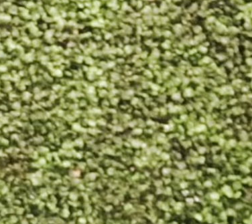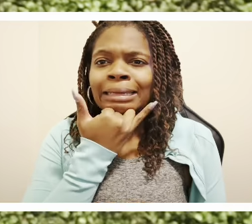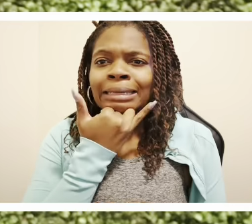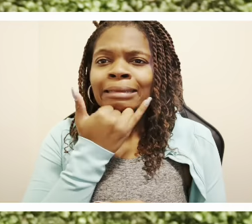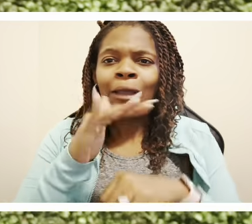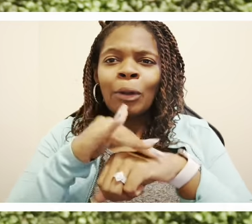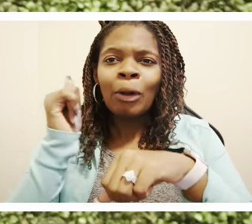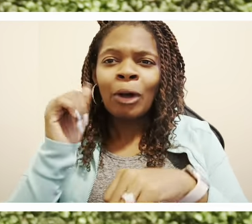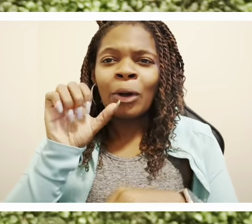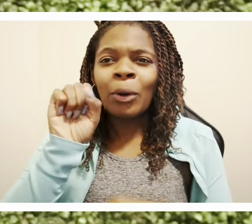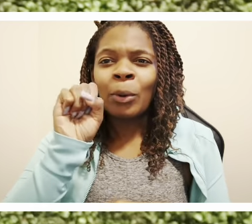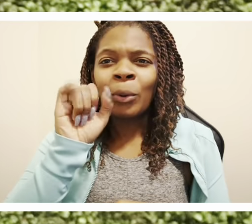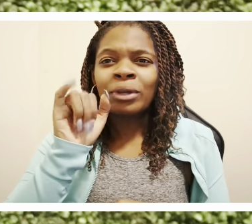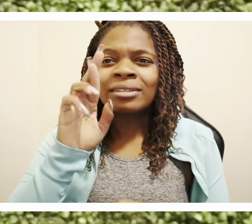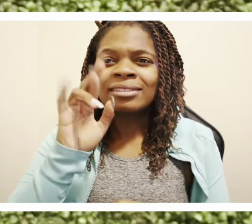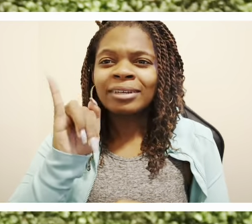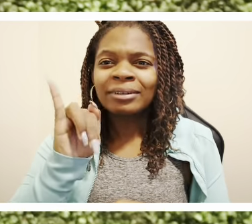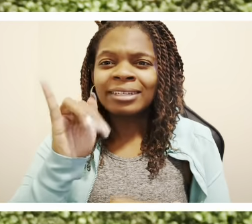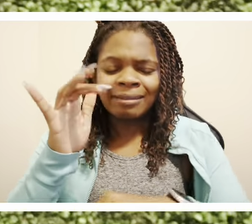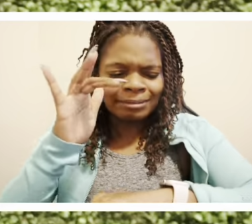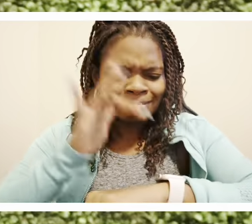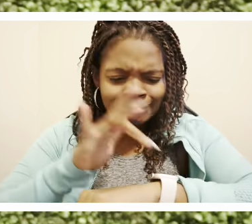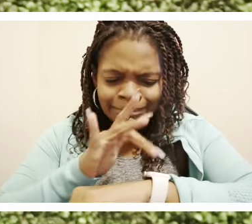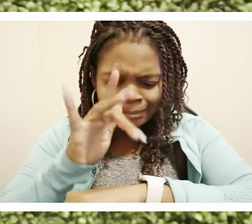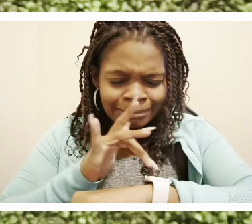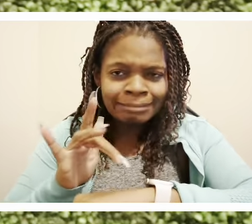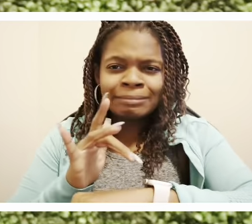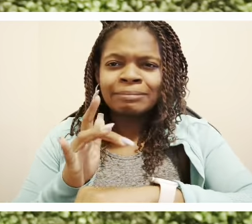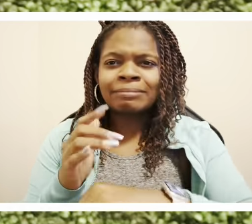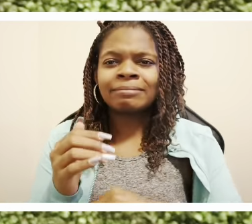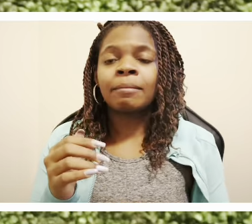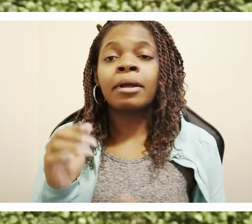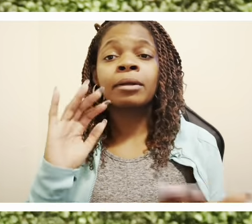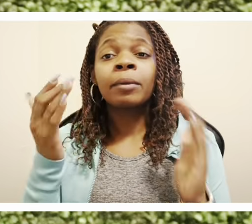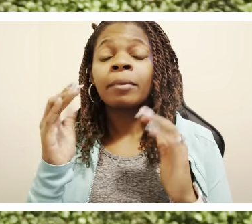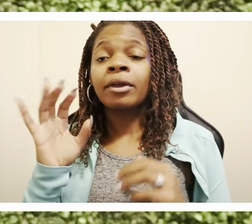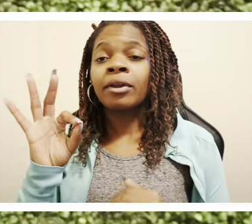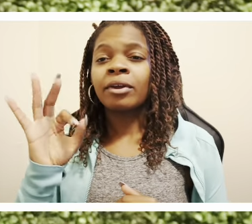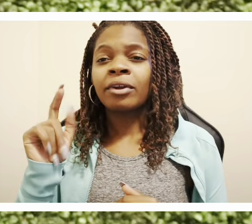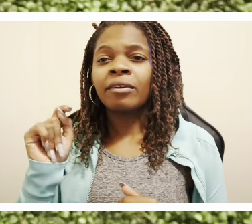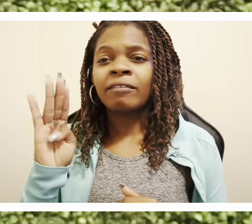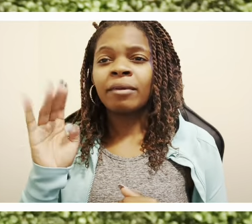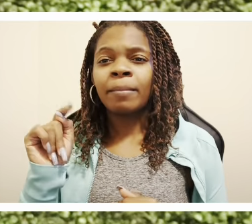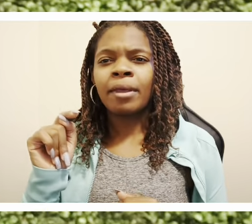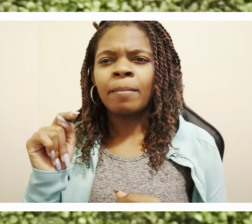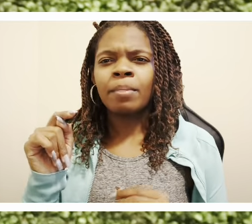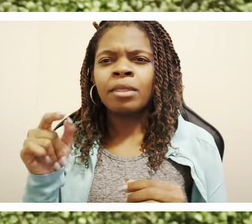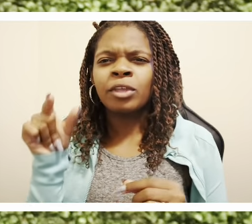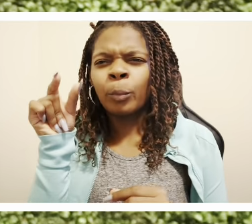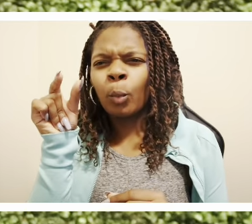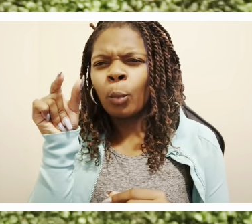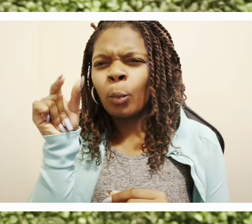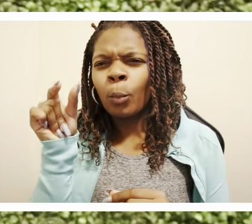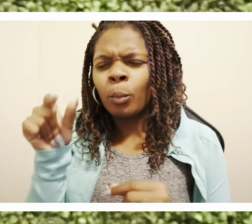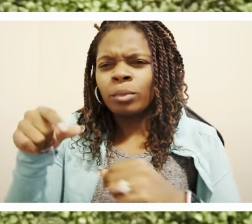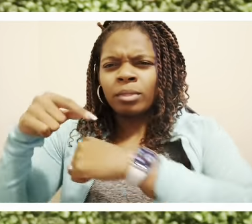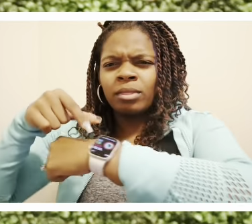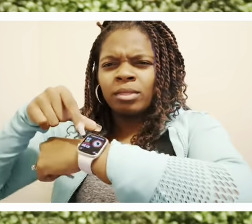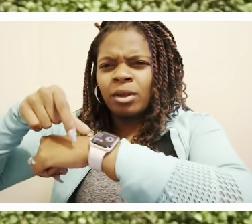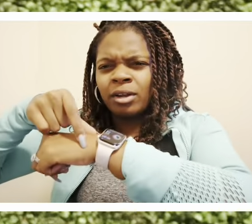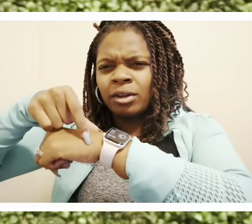Or press Siri and I have to like untap it. Whereas I guess because this is a little bit slimmer and not as